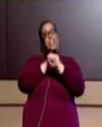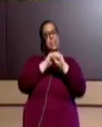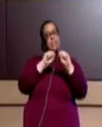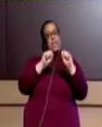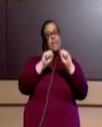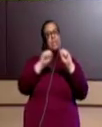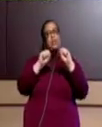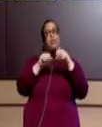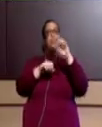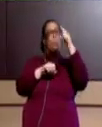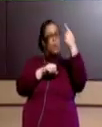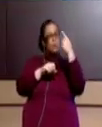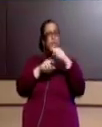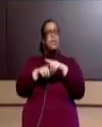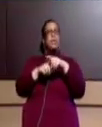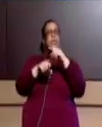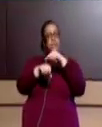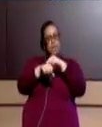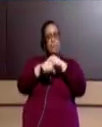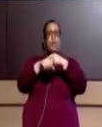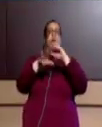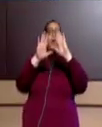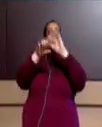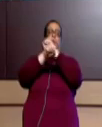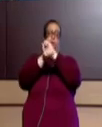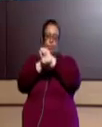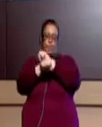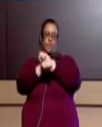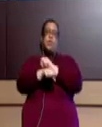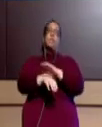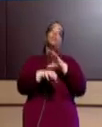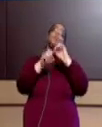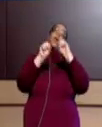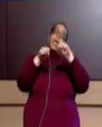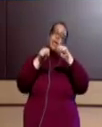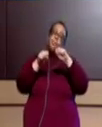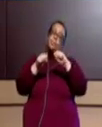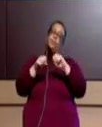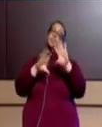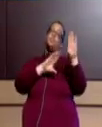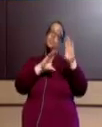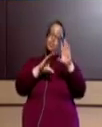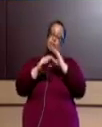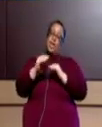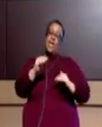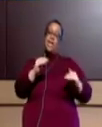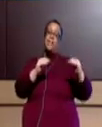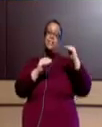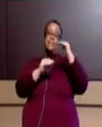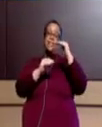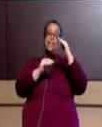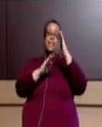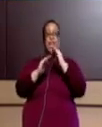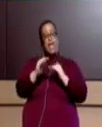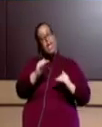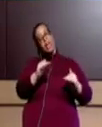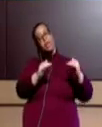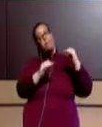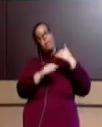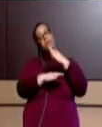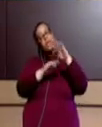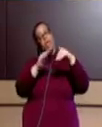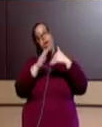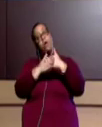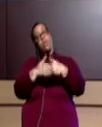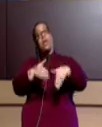miracles. I still believe you're able to do exceedingly and abundantly above all I